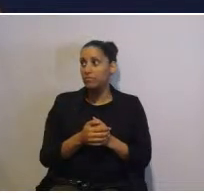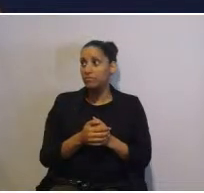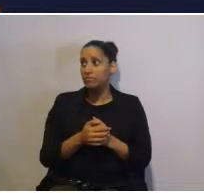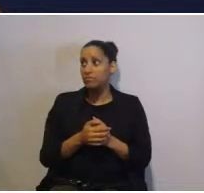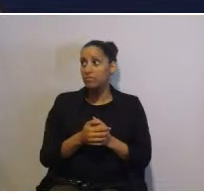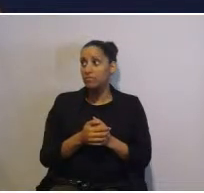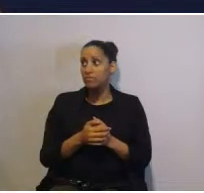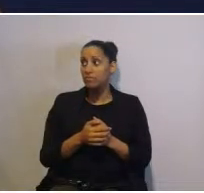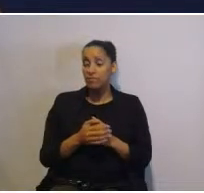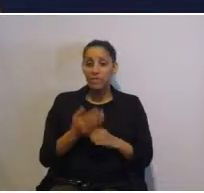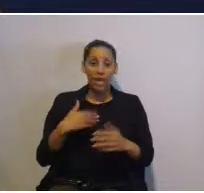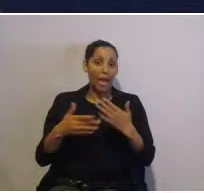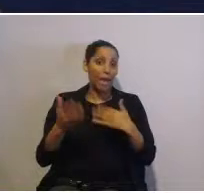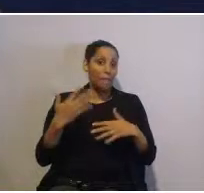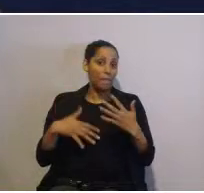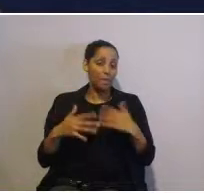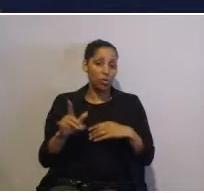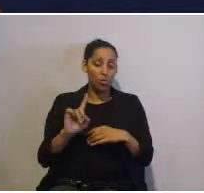to what